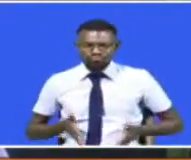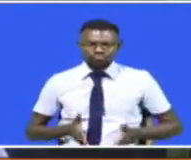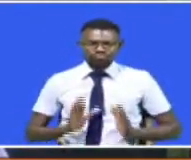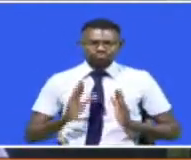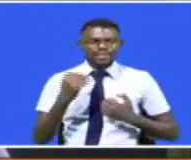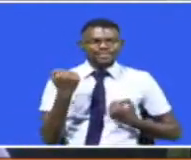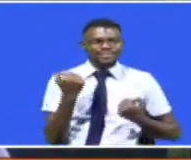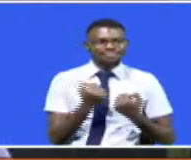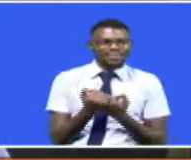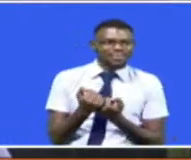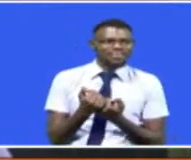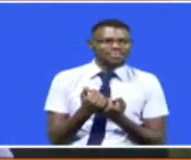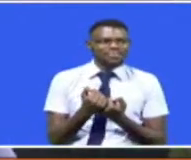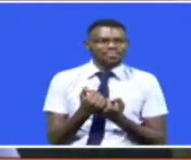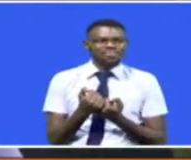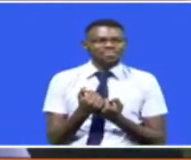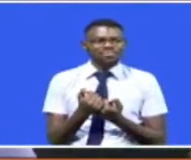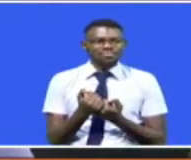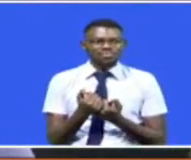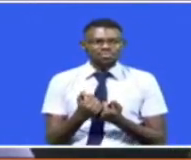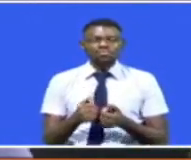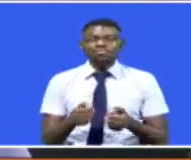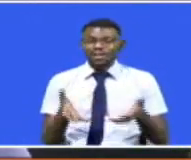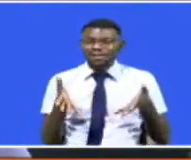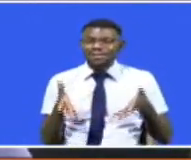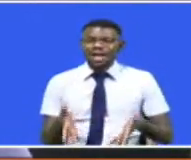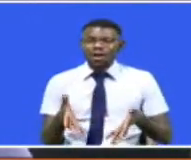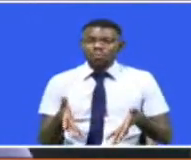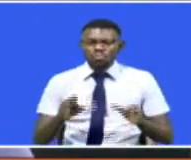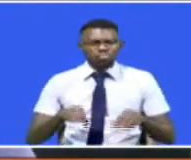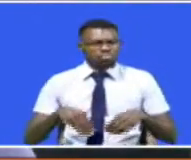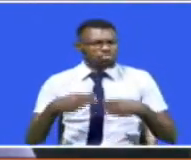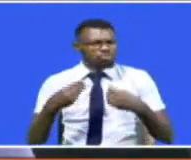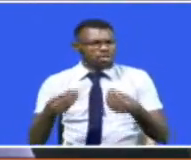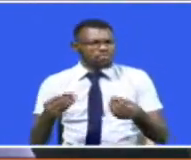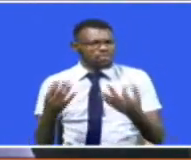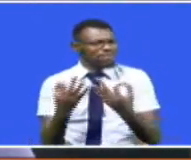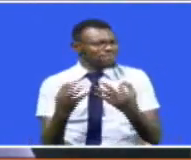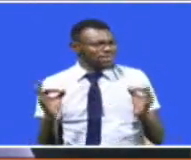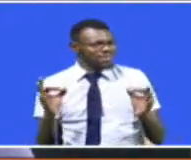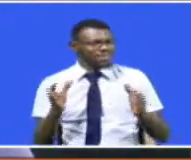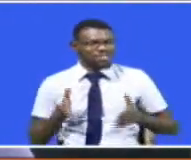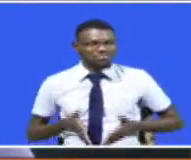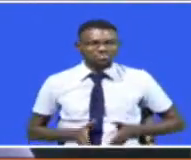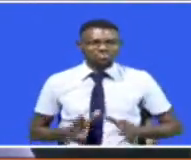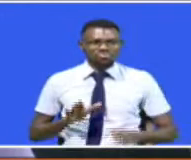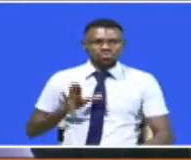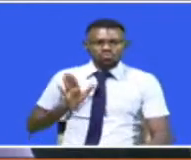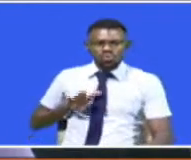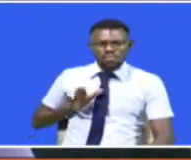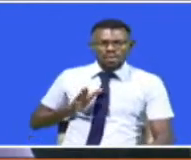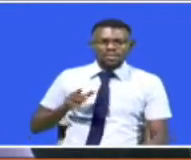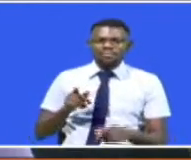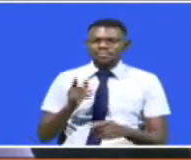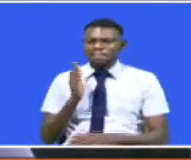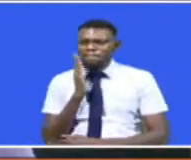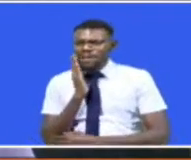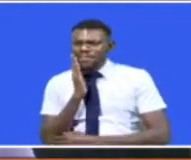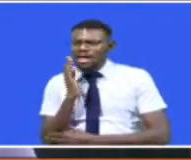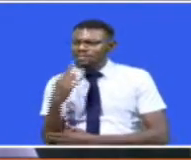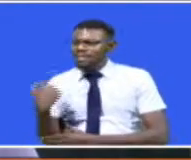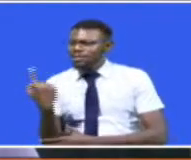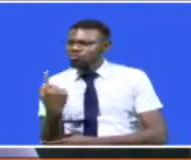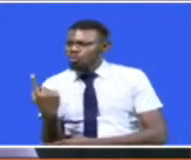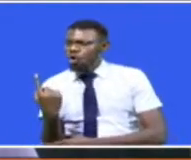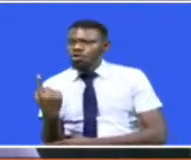support the maternity unit with absolutely free birthing for women and teenage mothers and single mothers from the